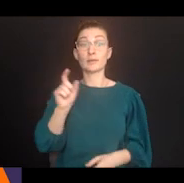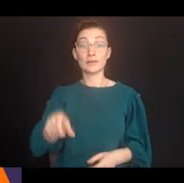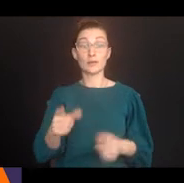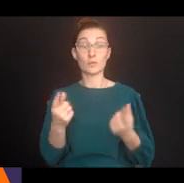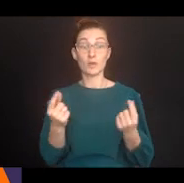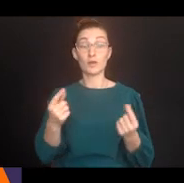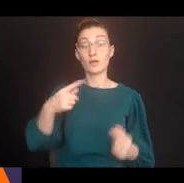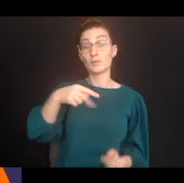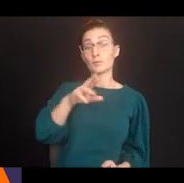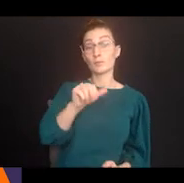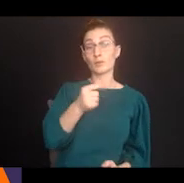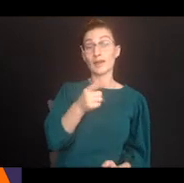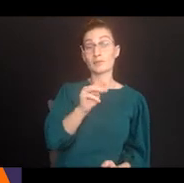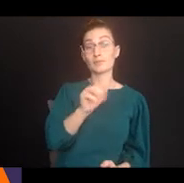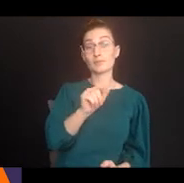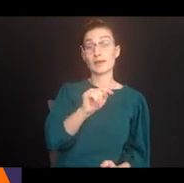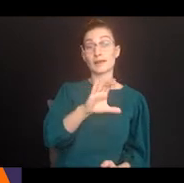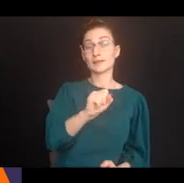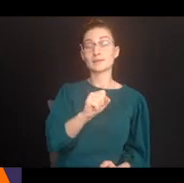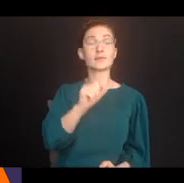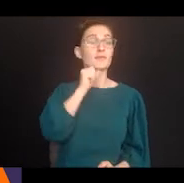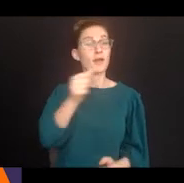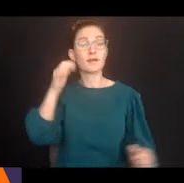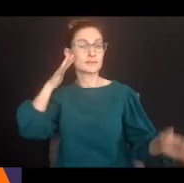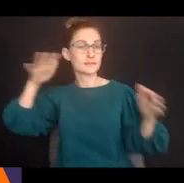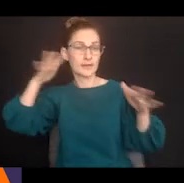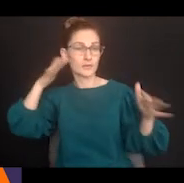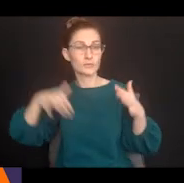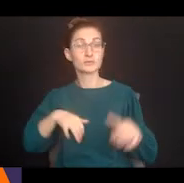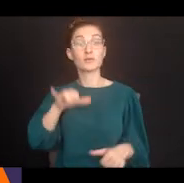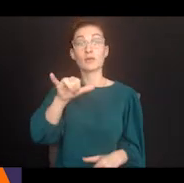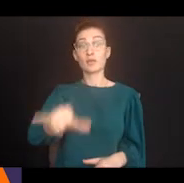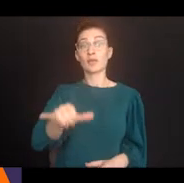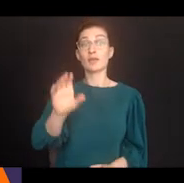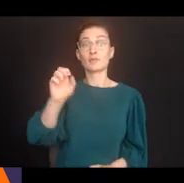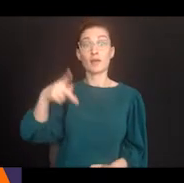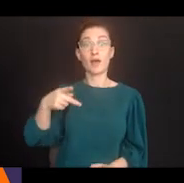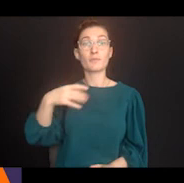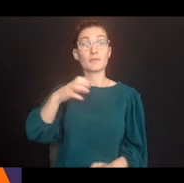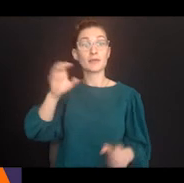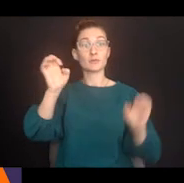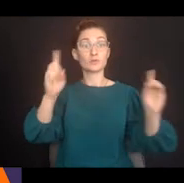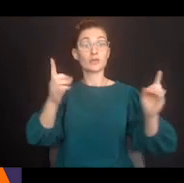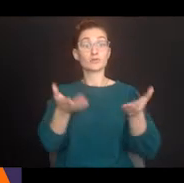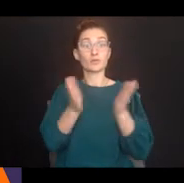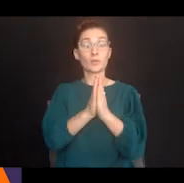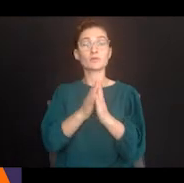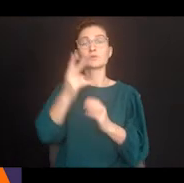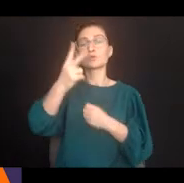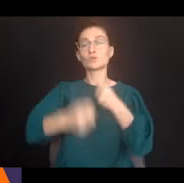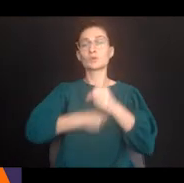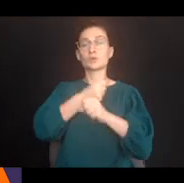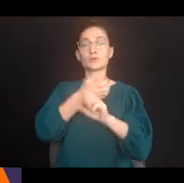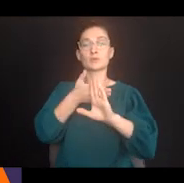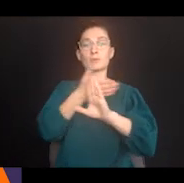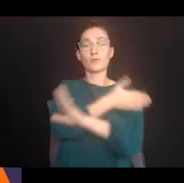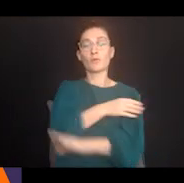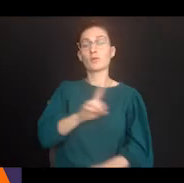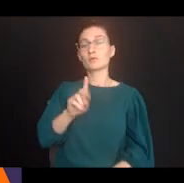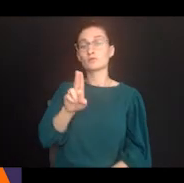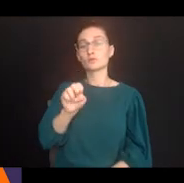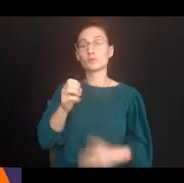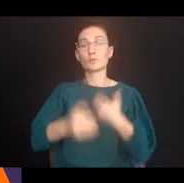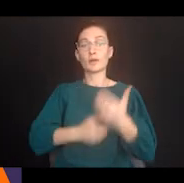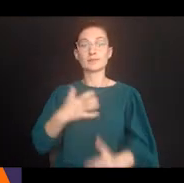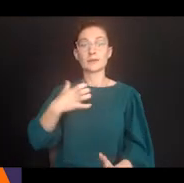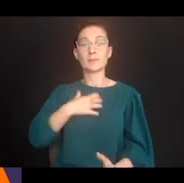in pragmatics rather than letter sounds, a compensatory education request was made for 2 years before a due process complaint was